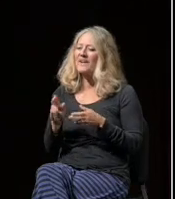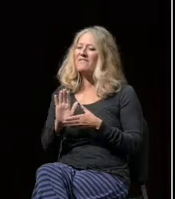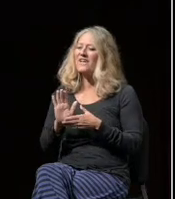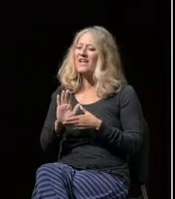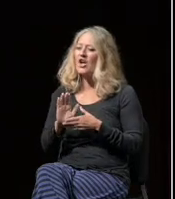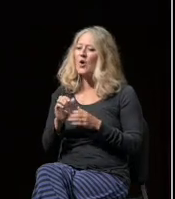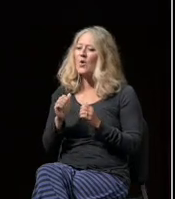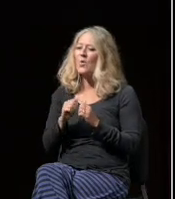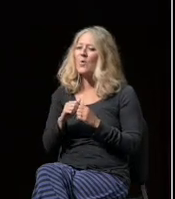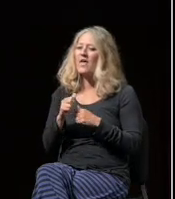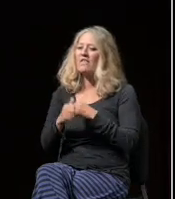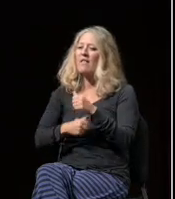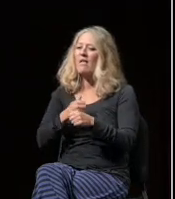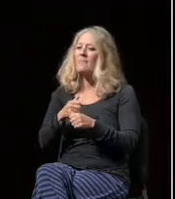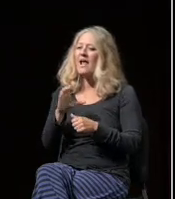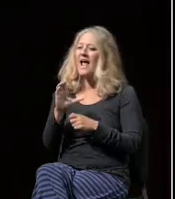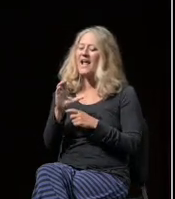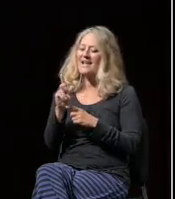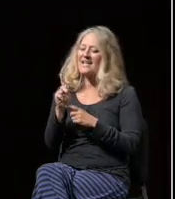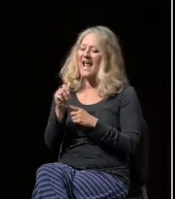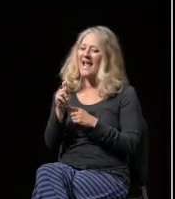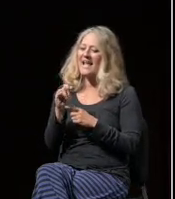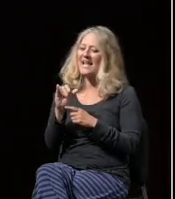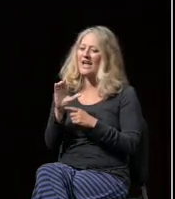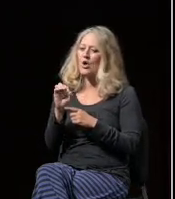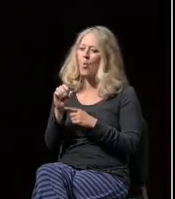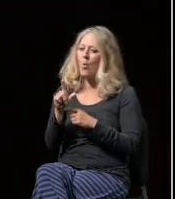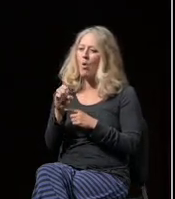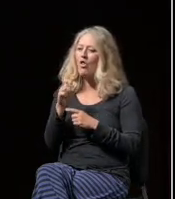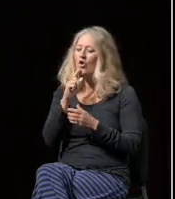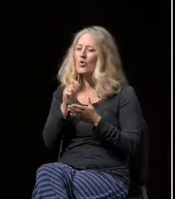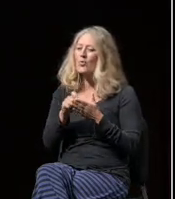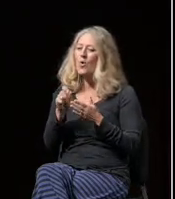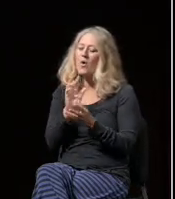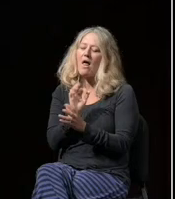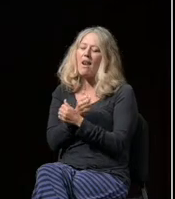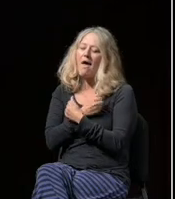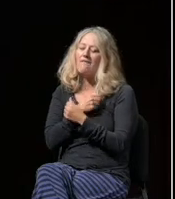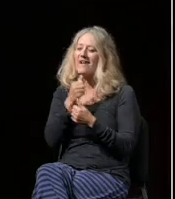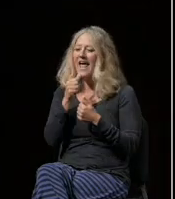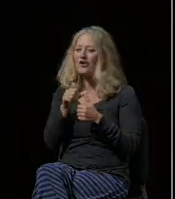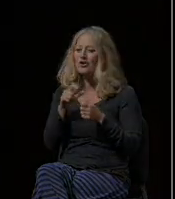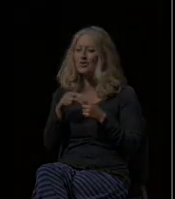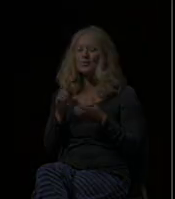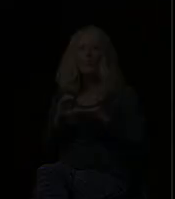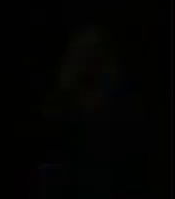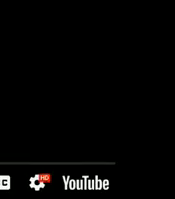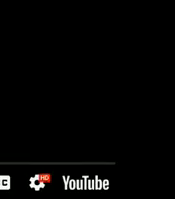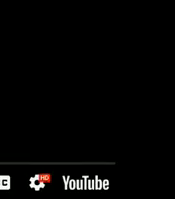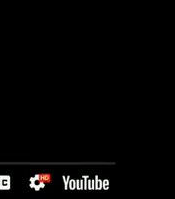alumna Katie Cole, who wrote a love letter to Cuesta College.